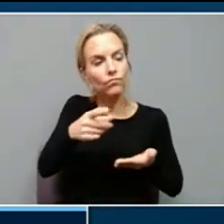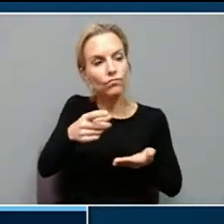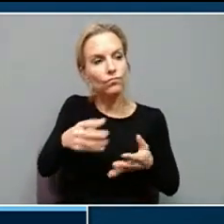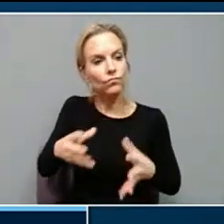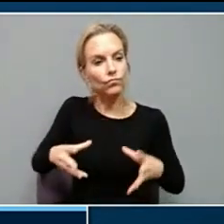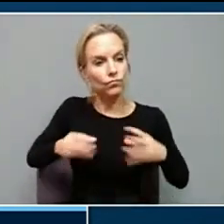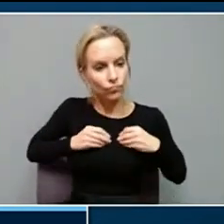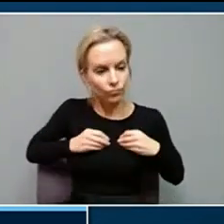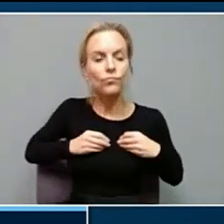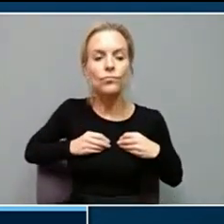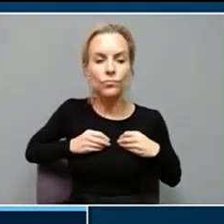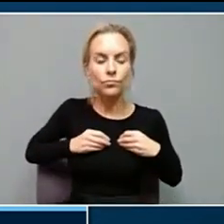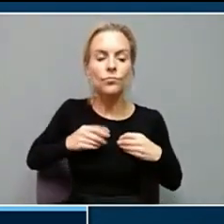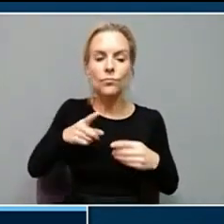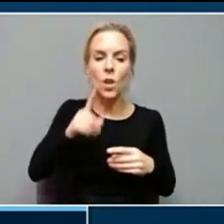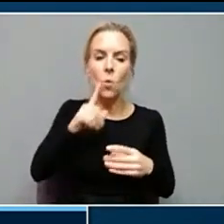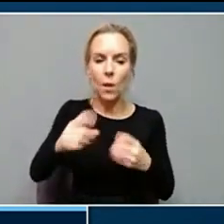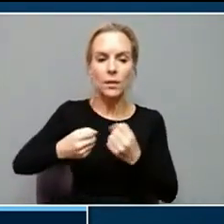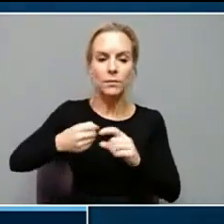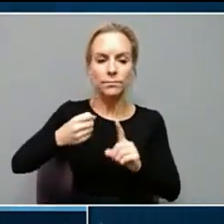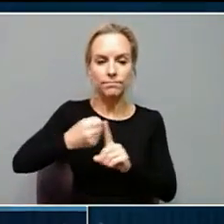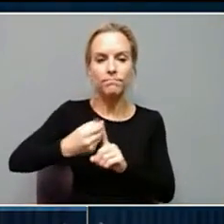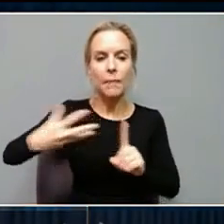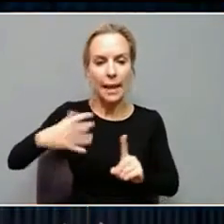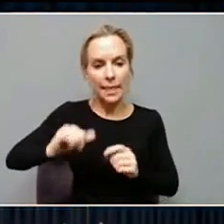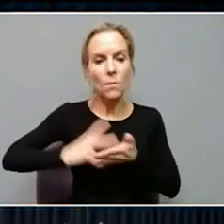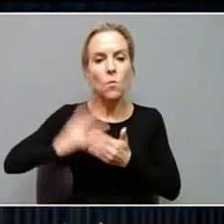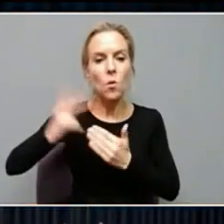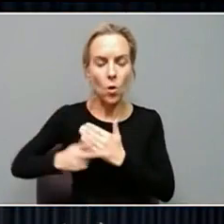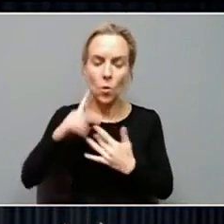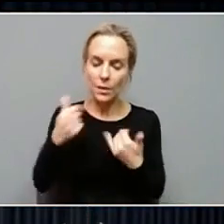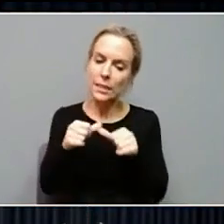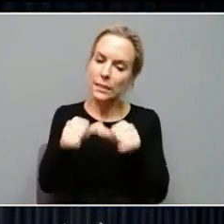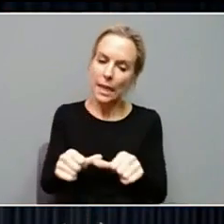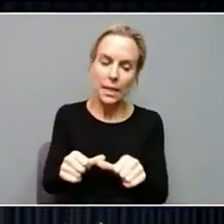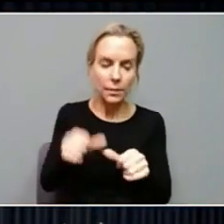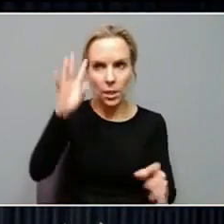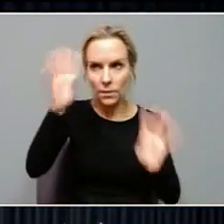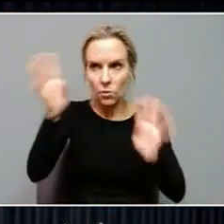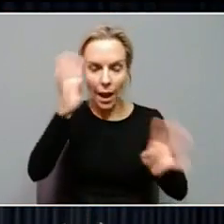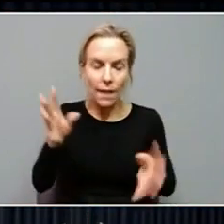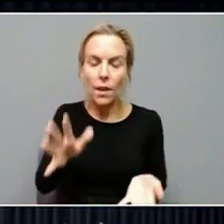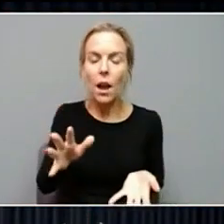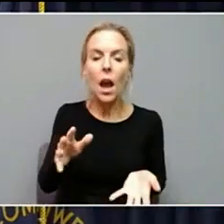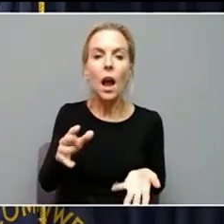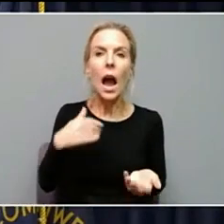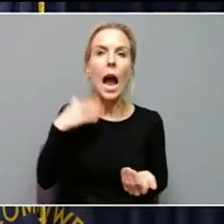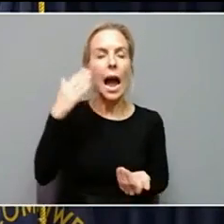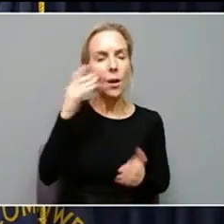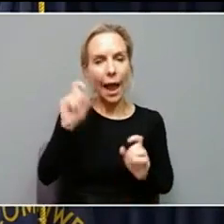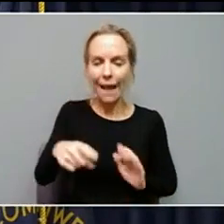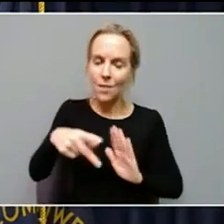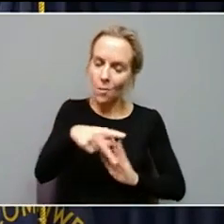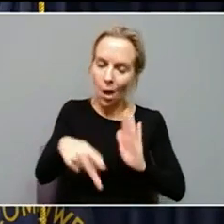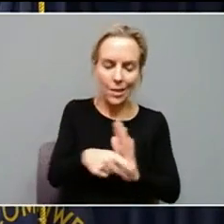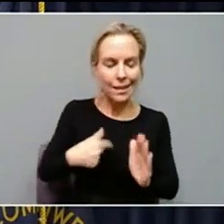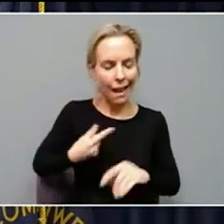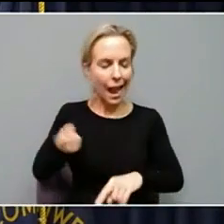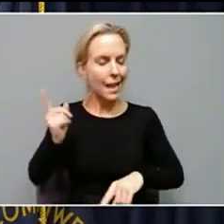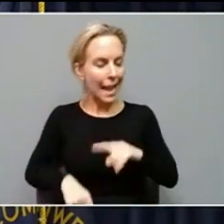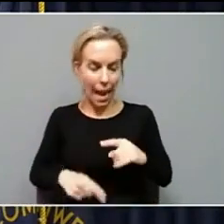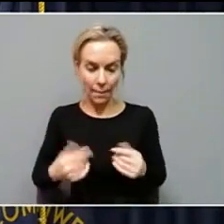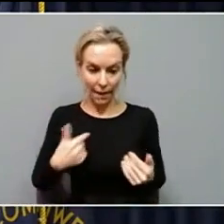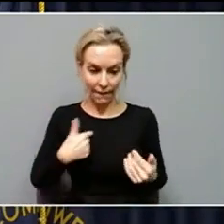expanding further. So we are going to continue to try to be creative. Listen, I get that there are some policy calls I can't make, but if I've got the